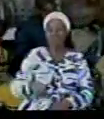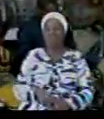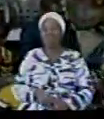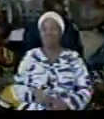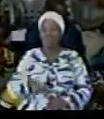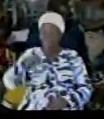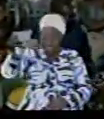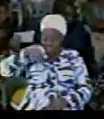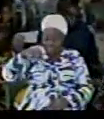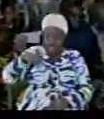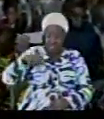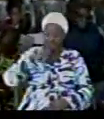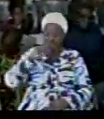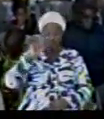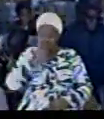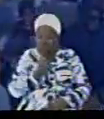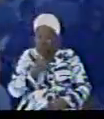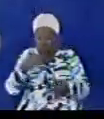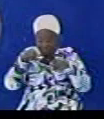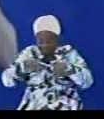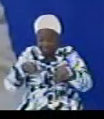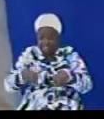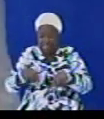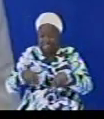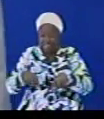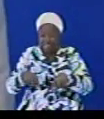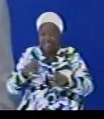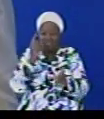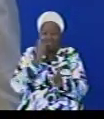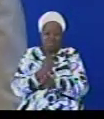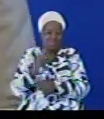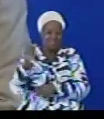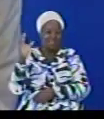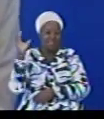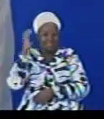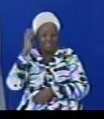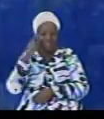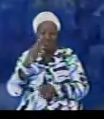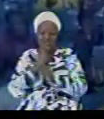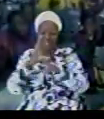Listen, embrace, believe, and it's yours.